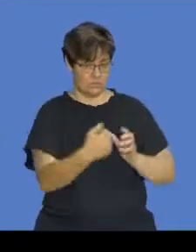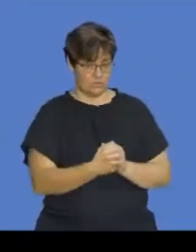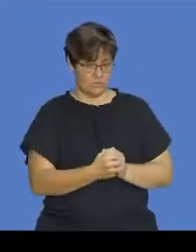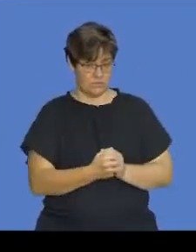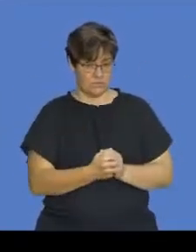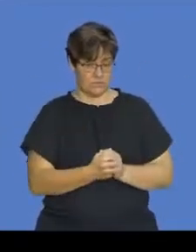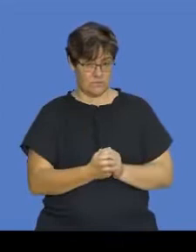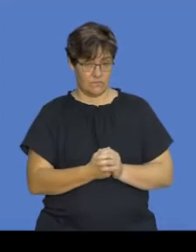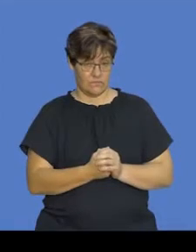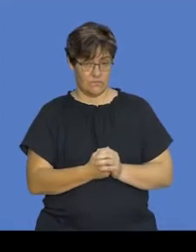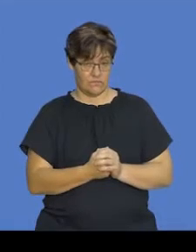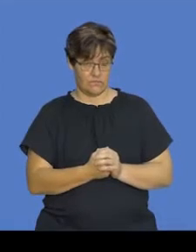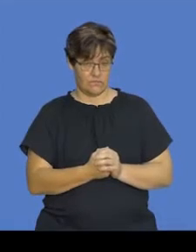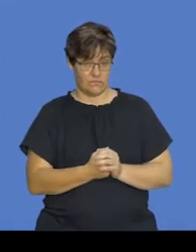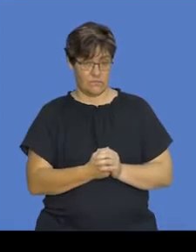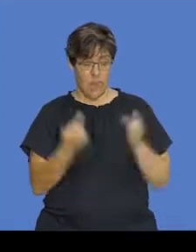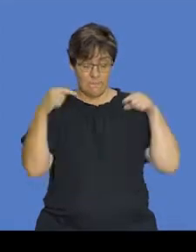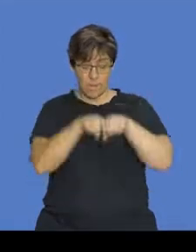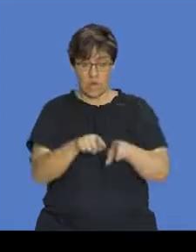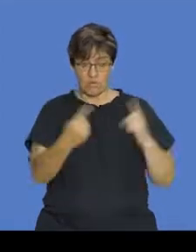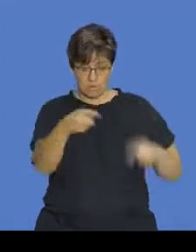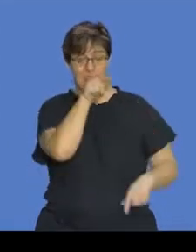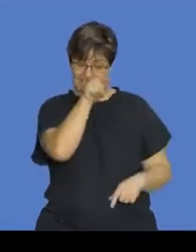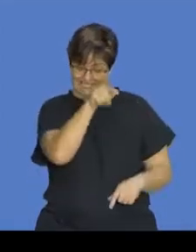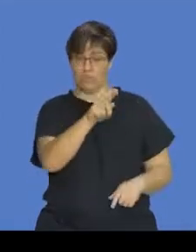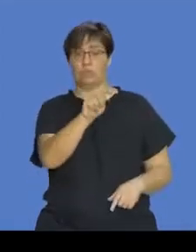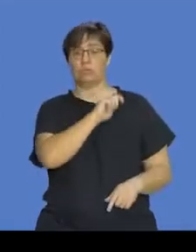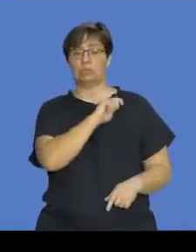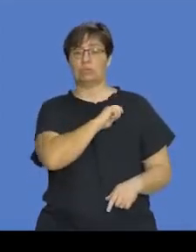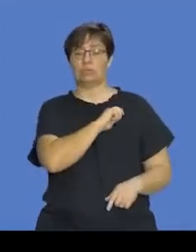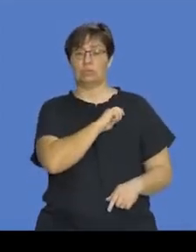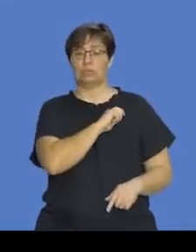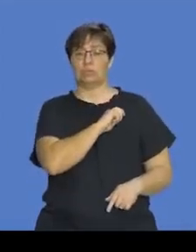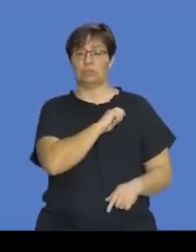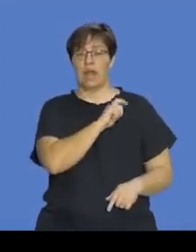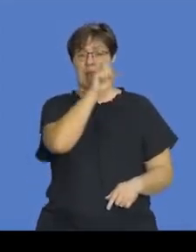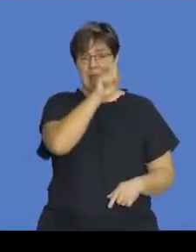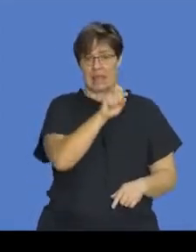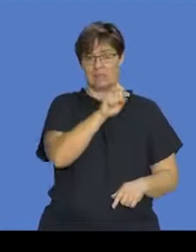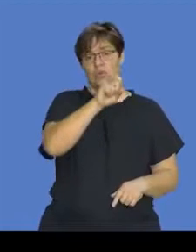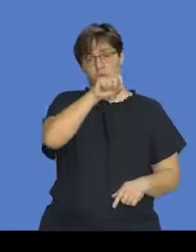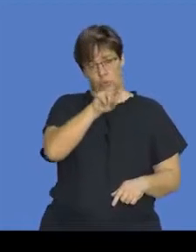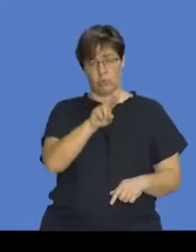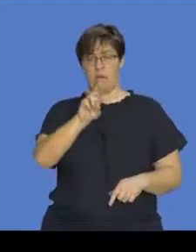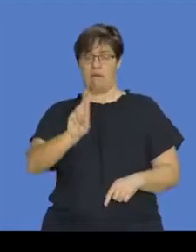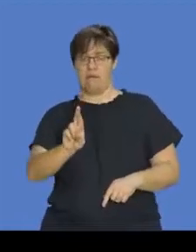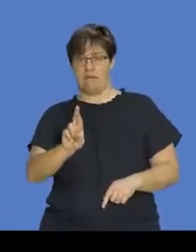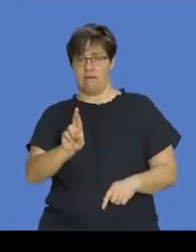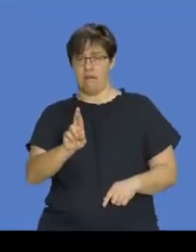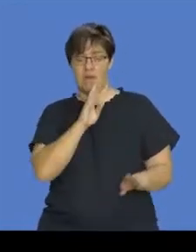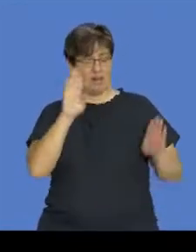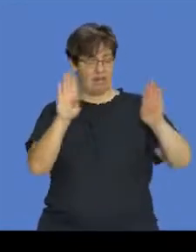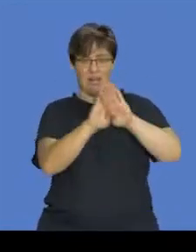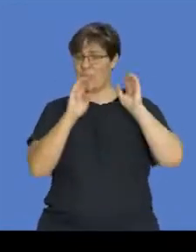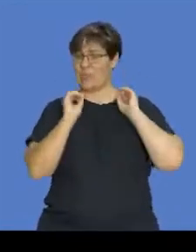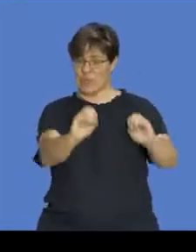true if they are mutually exclusive. If they are mutually exclusive, there's no intersection, and